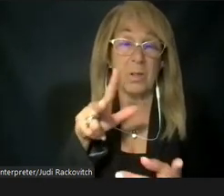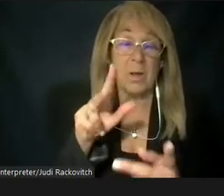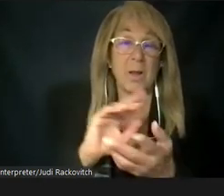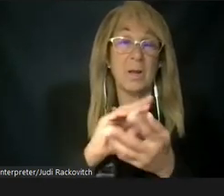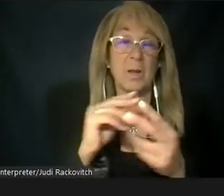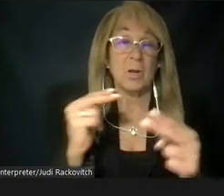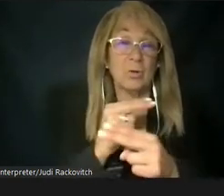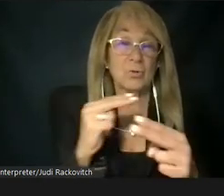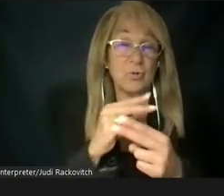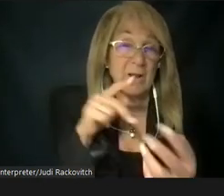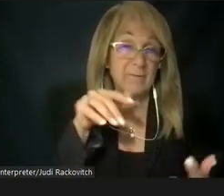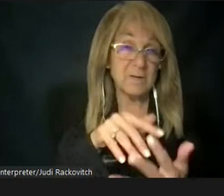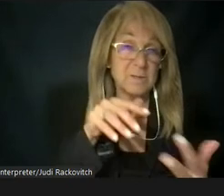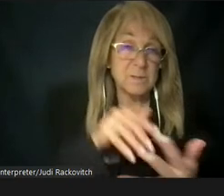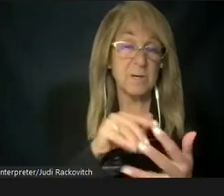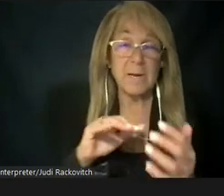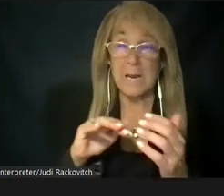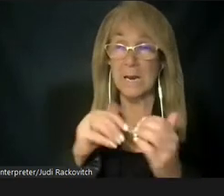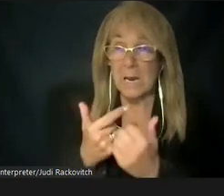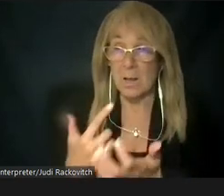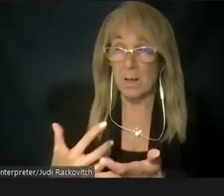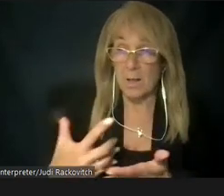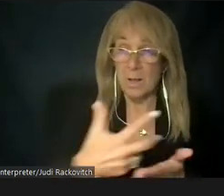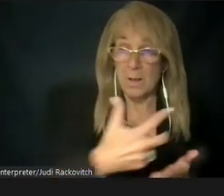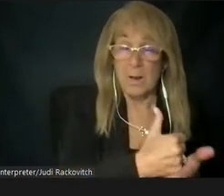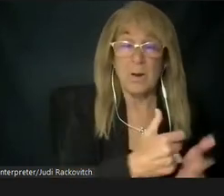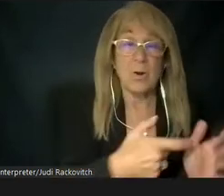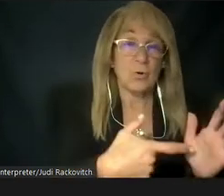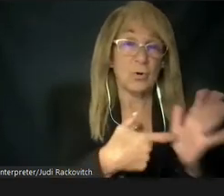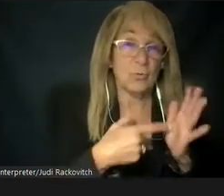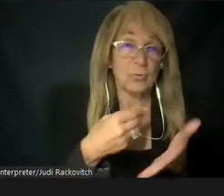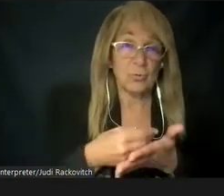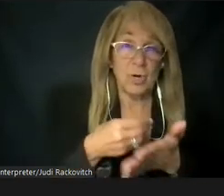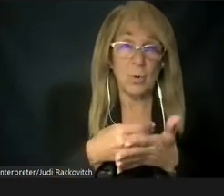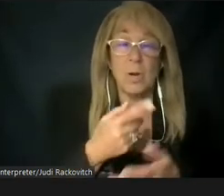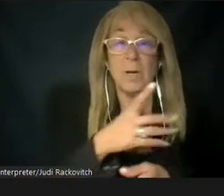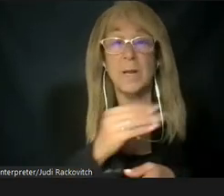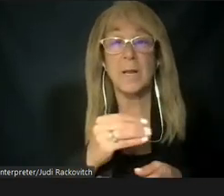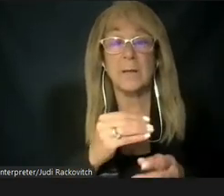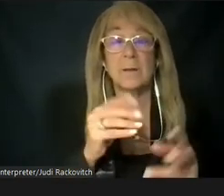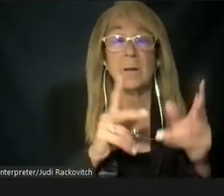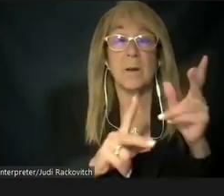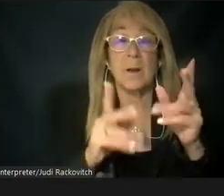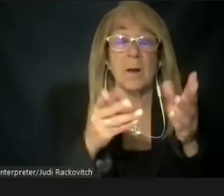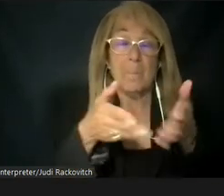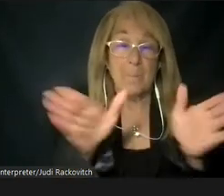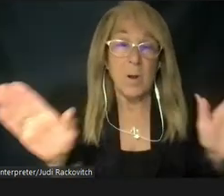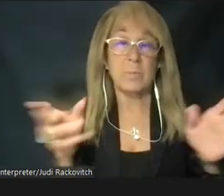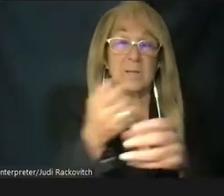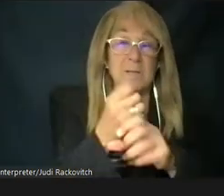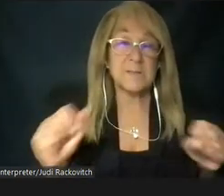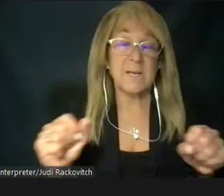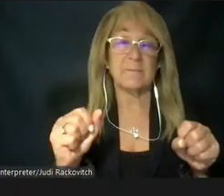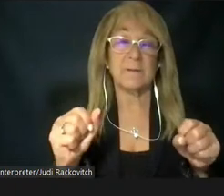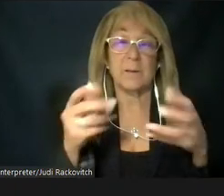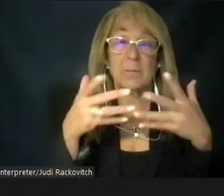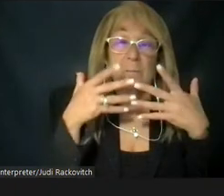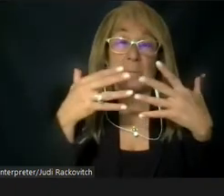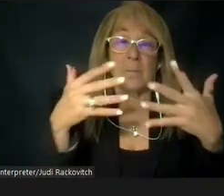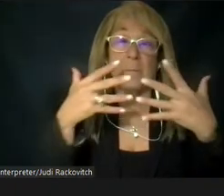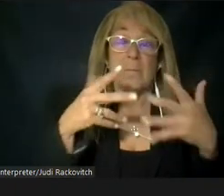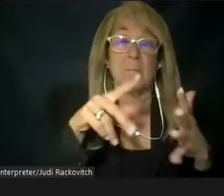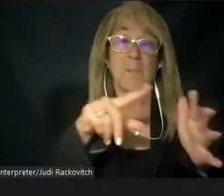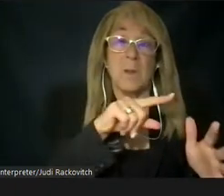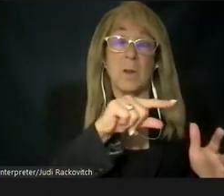revenue required, the impact on traffic patterns and volumes, public safety, air quality, among others. With respect to the toll, the